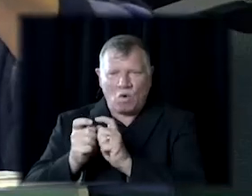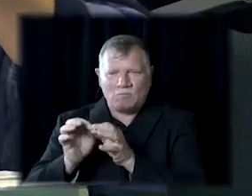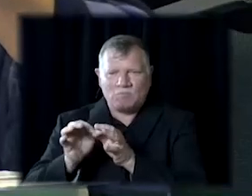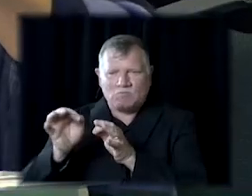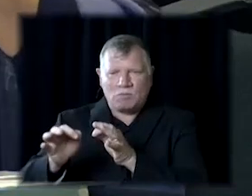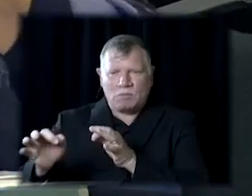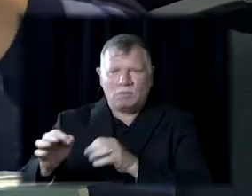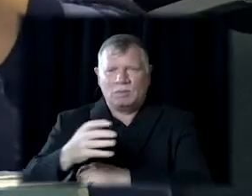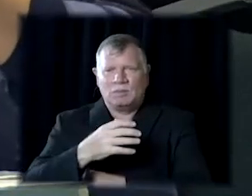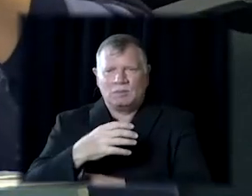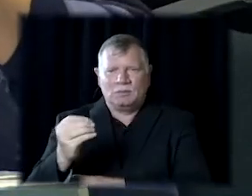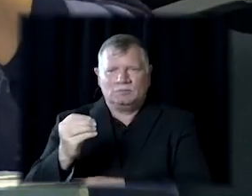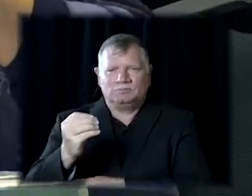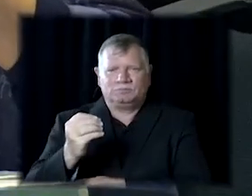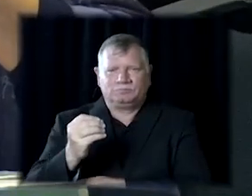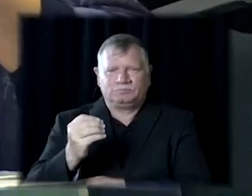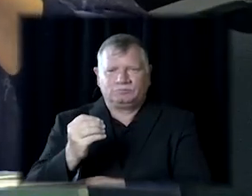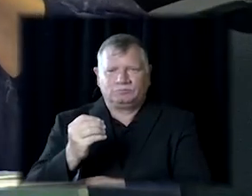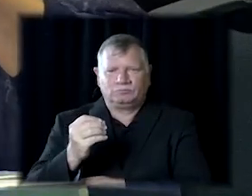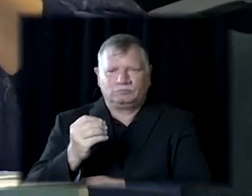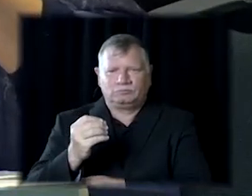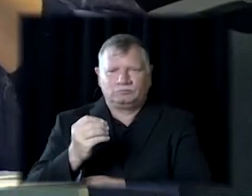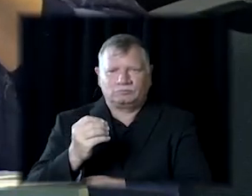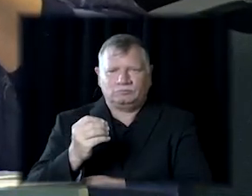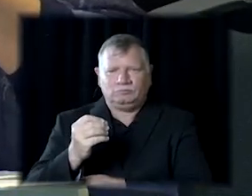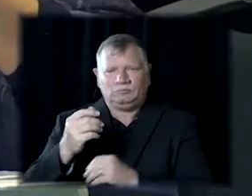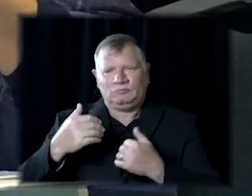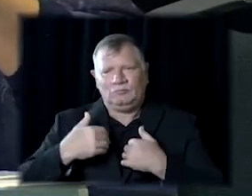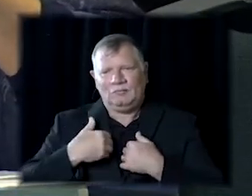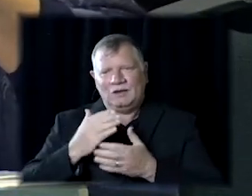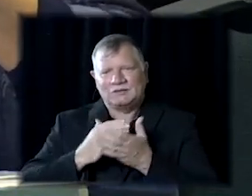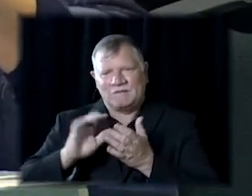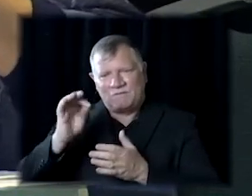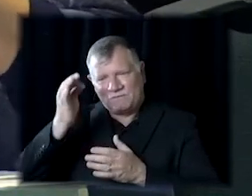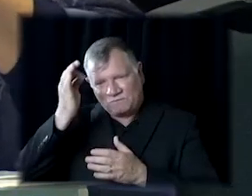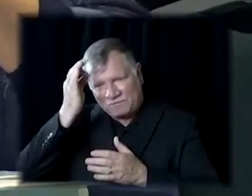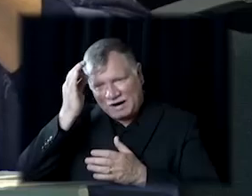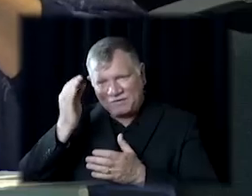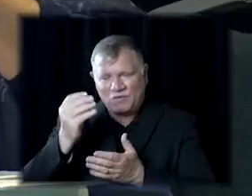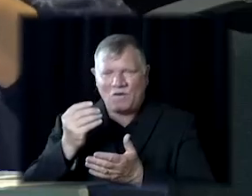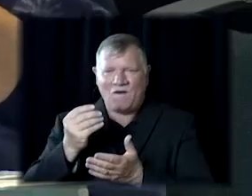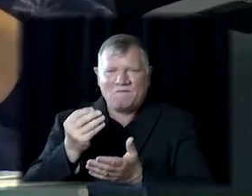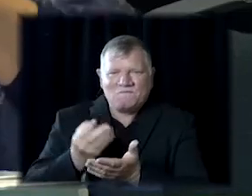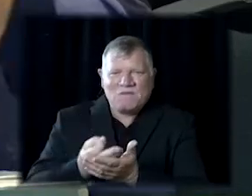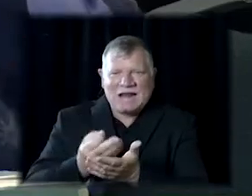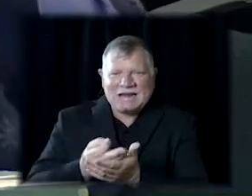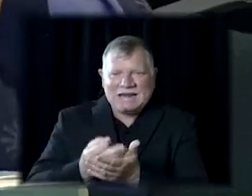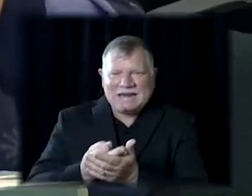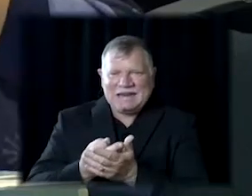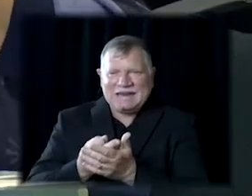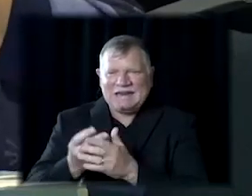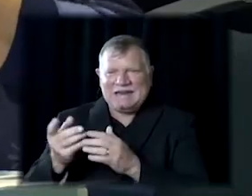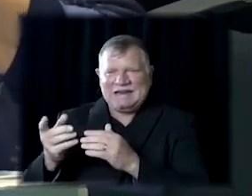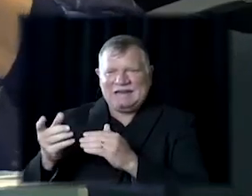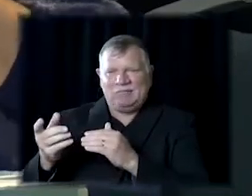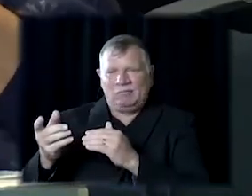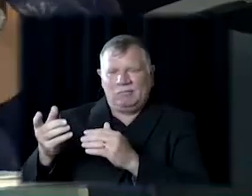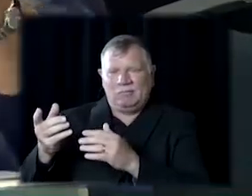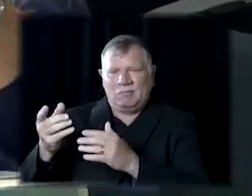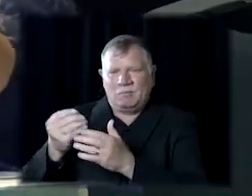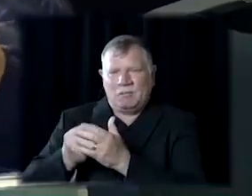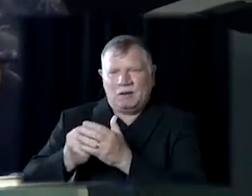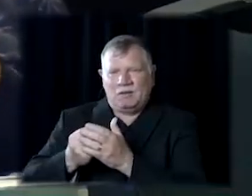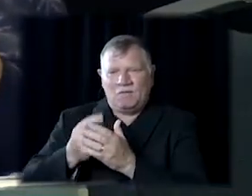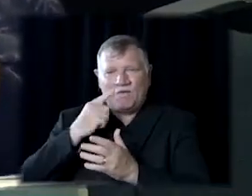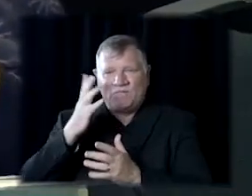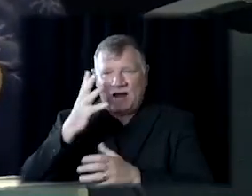you have pushed out as well some of the federal funding stimulus into the 10 to 15 years. So